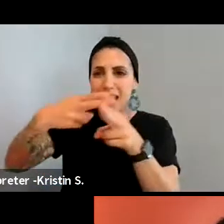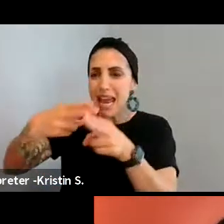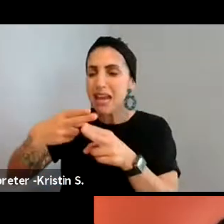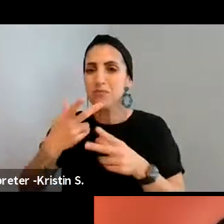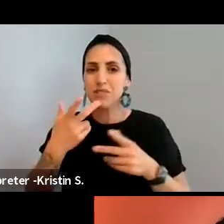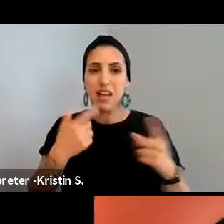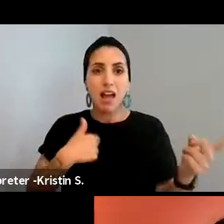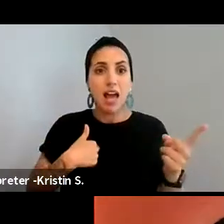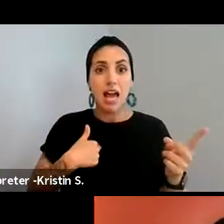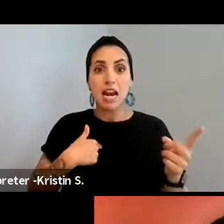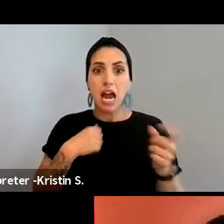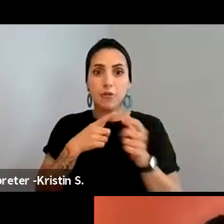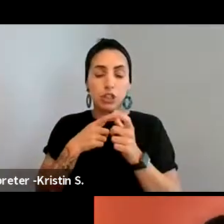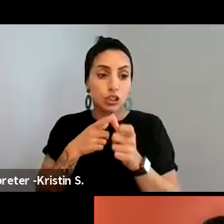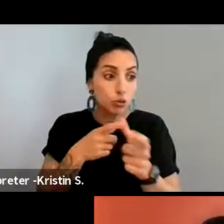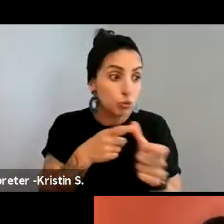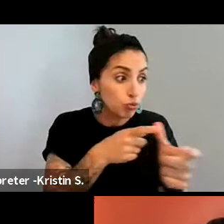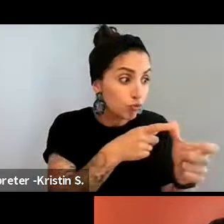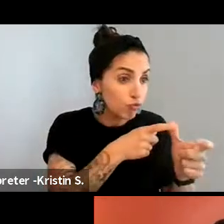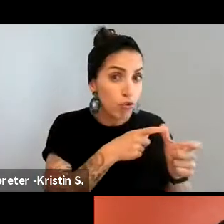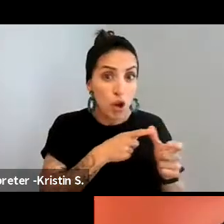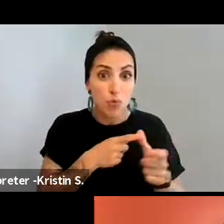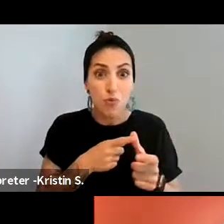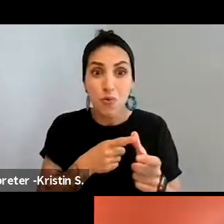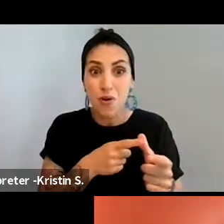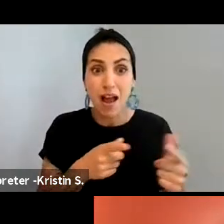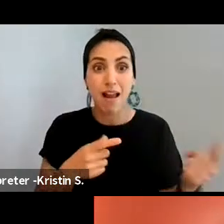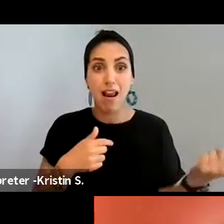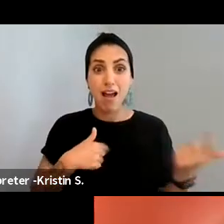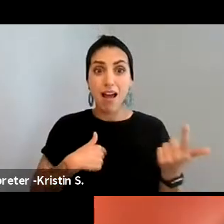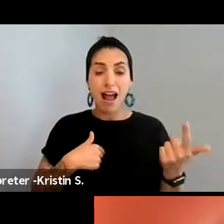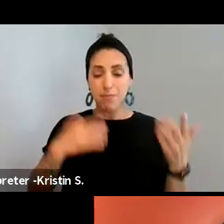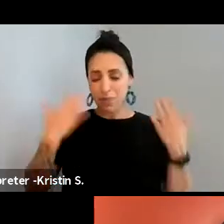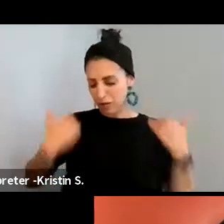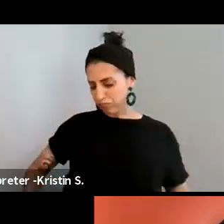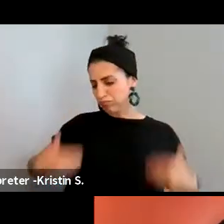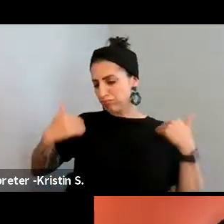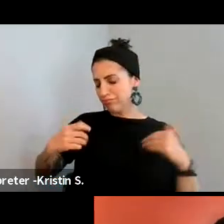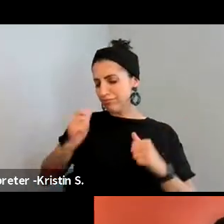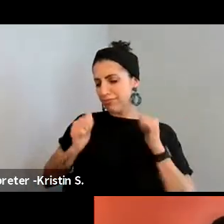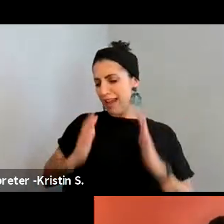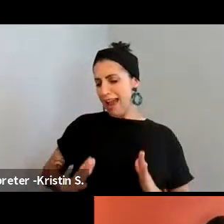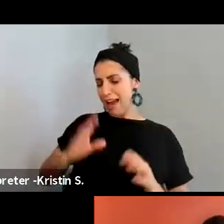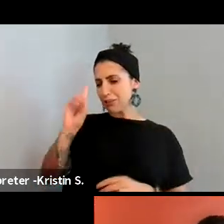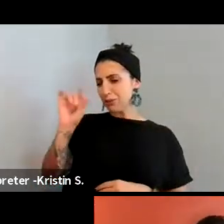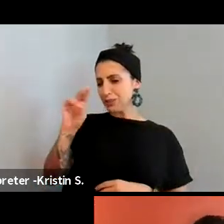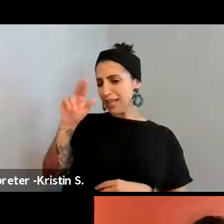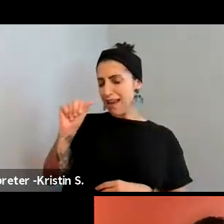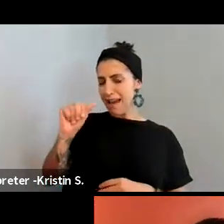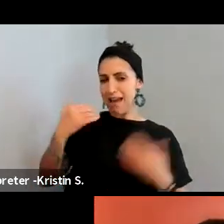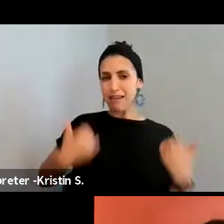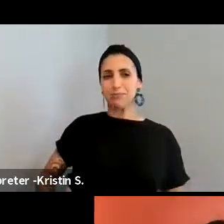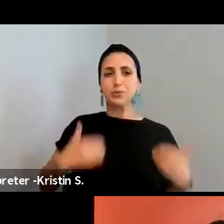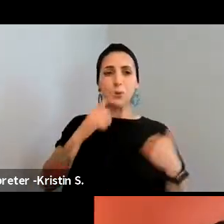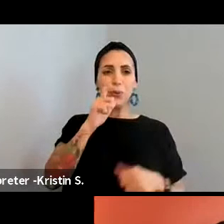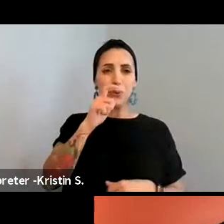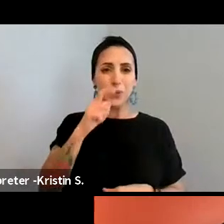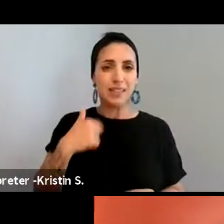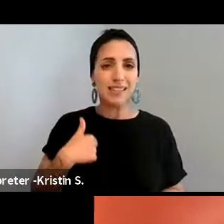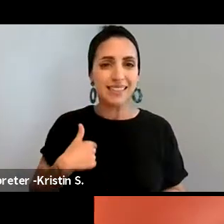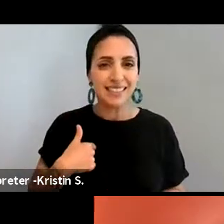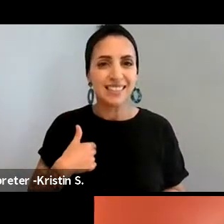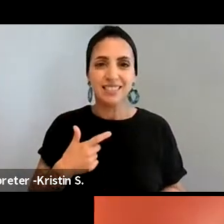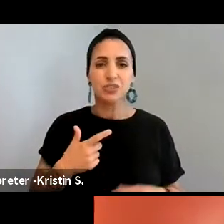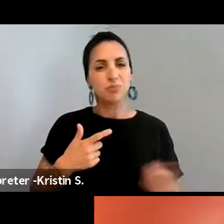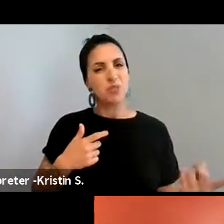basement and I'd be like, oh God, starring Diana, and I'm dating myself, but I wrote the